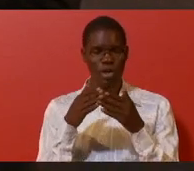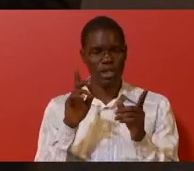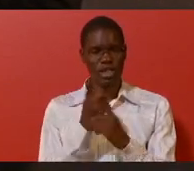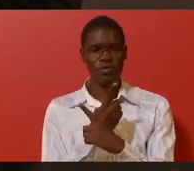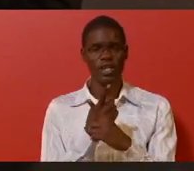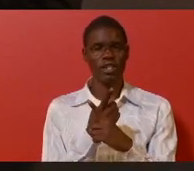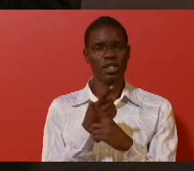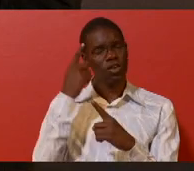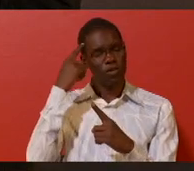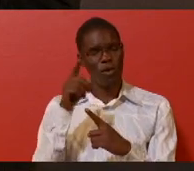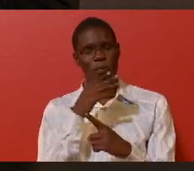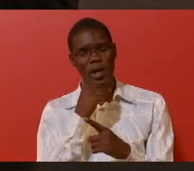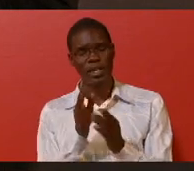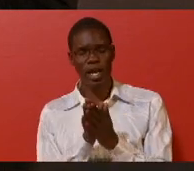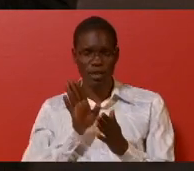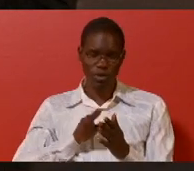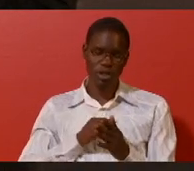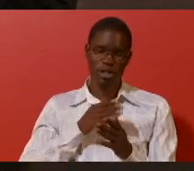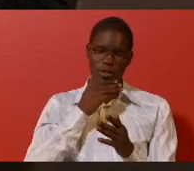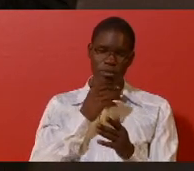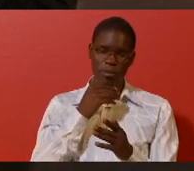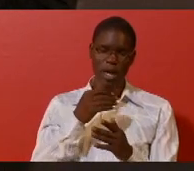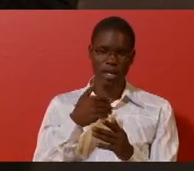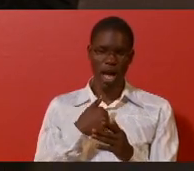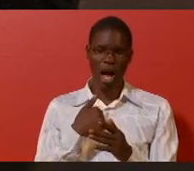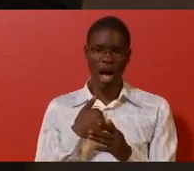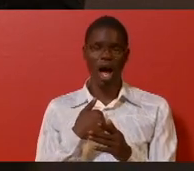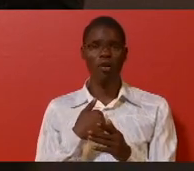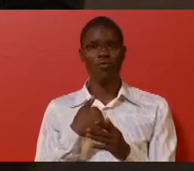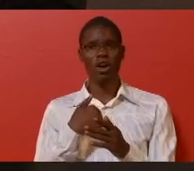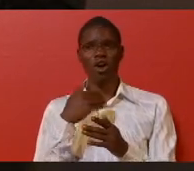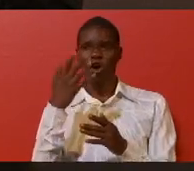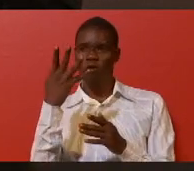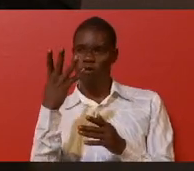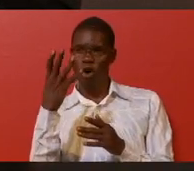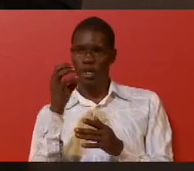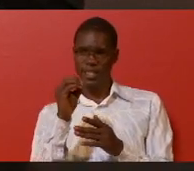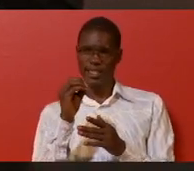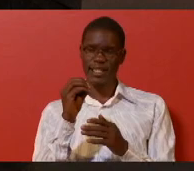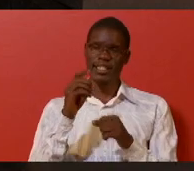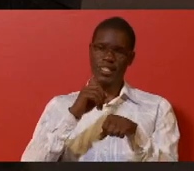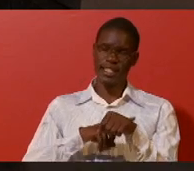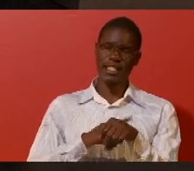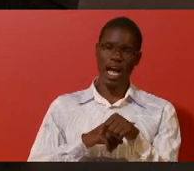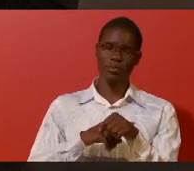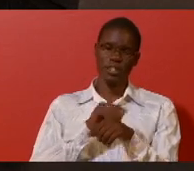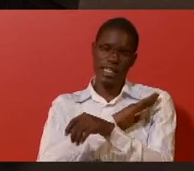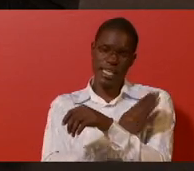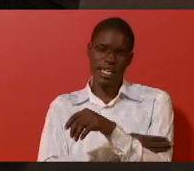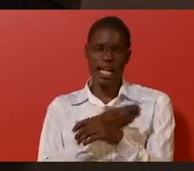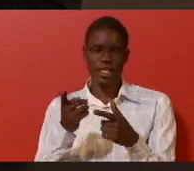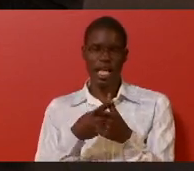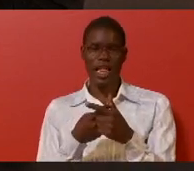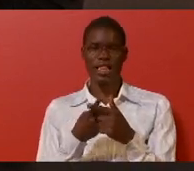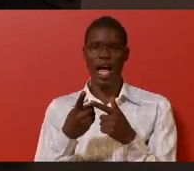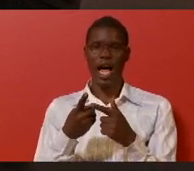men and women. Men have like 40 times more testosterone than women. And testosterone is a hormone